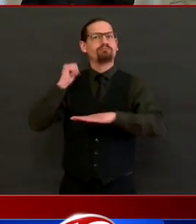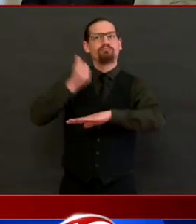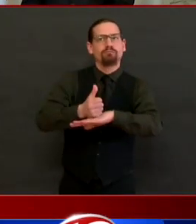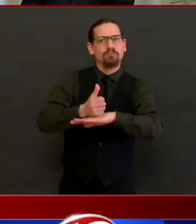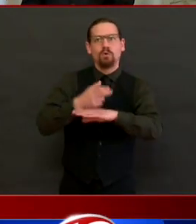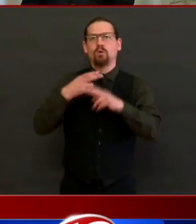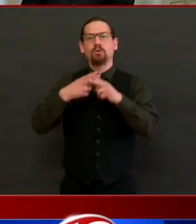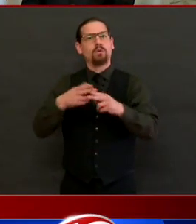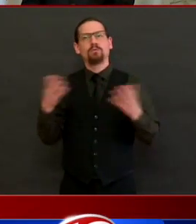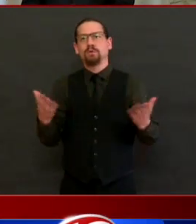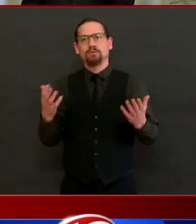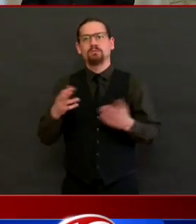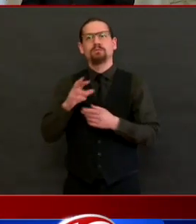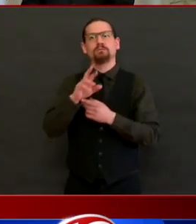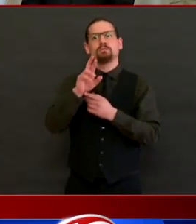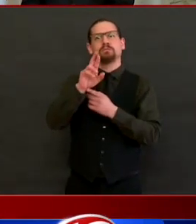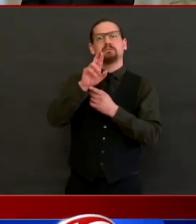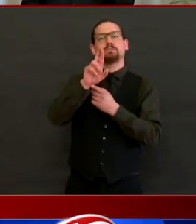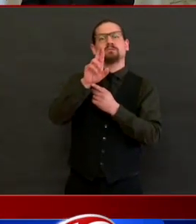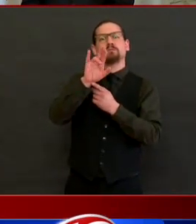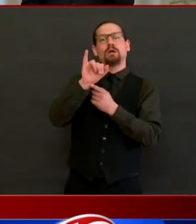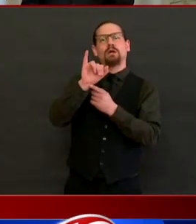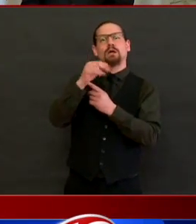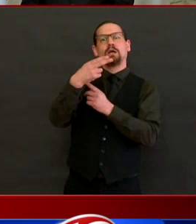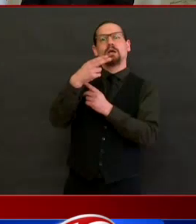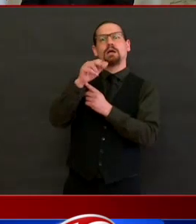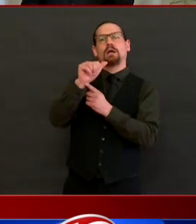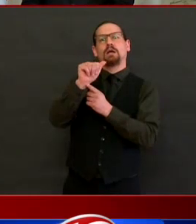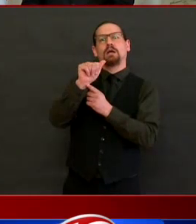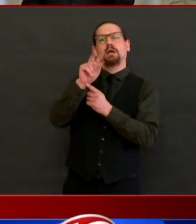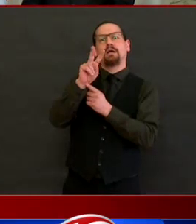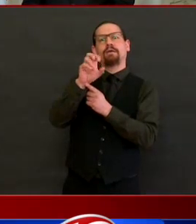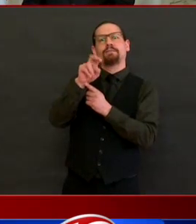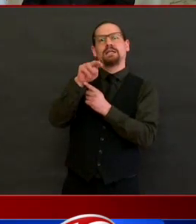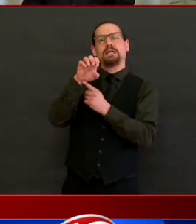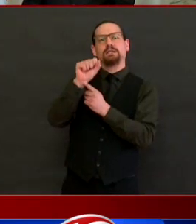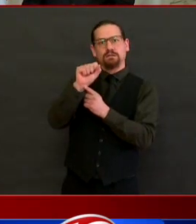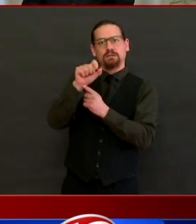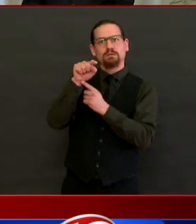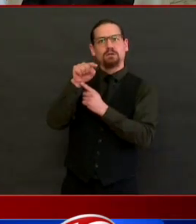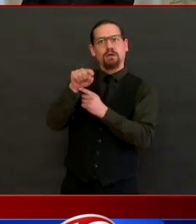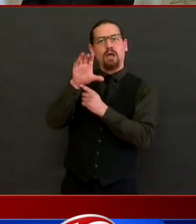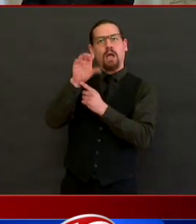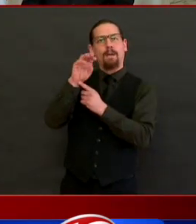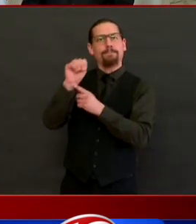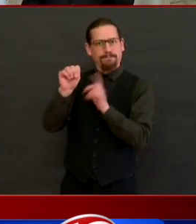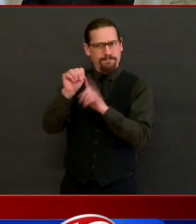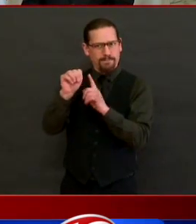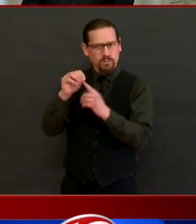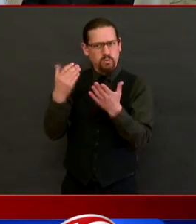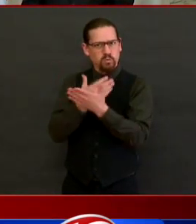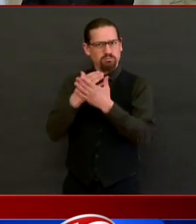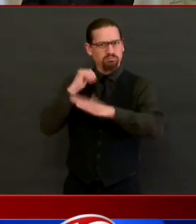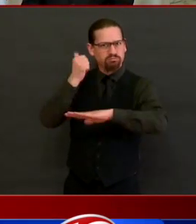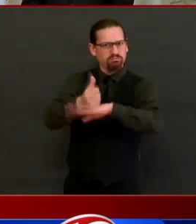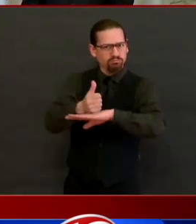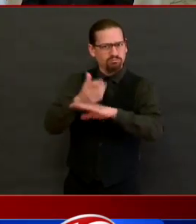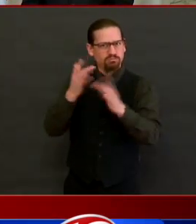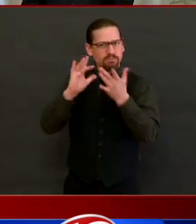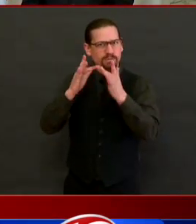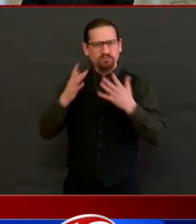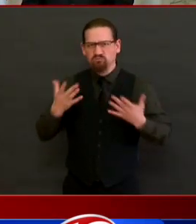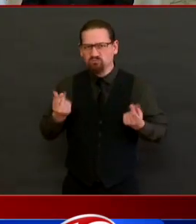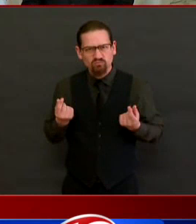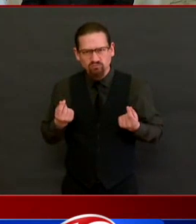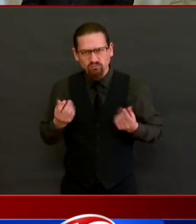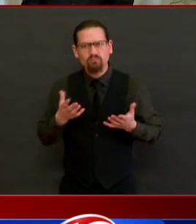rihavens.com. It's a new website that connects those in need of a safe space to quarantine with hotel